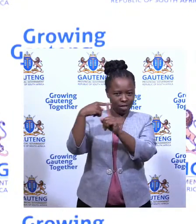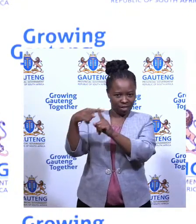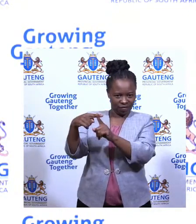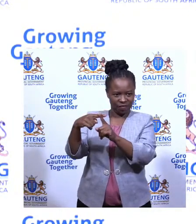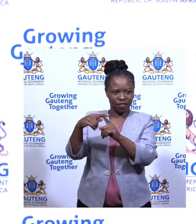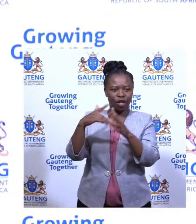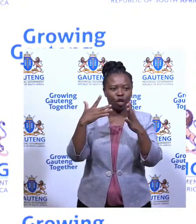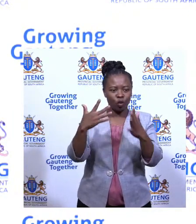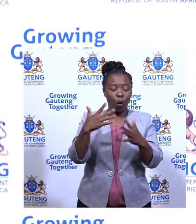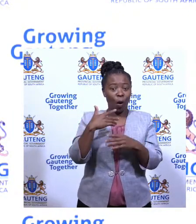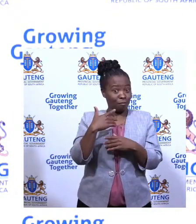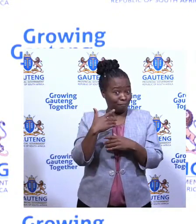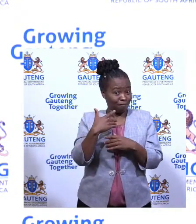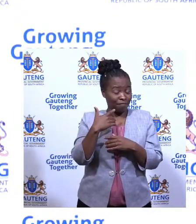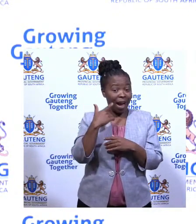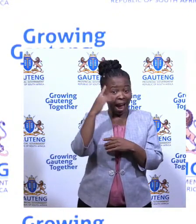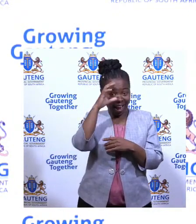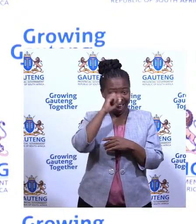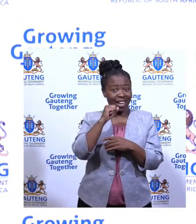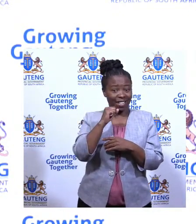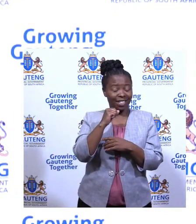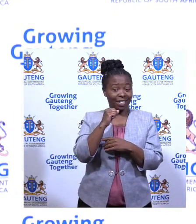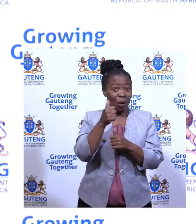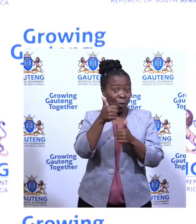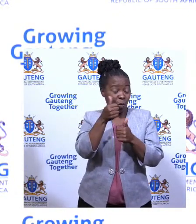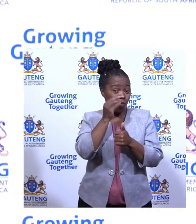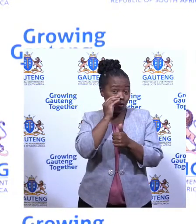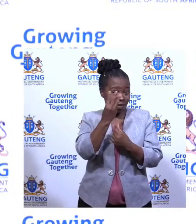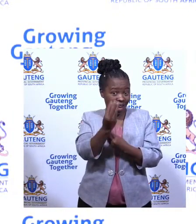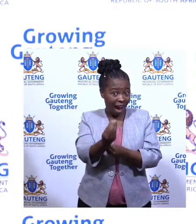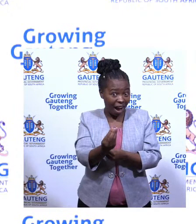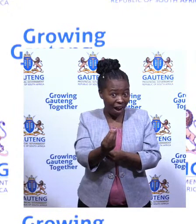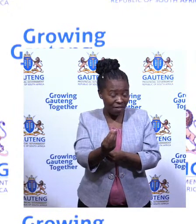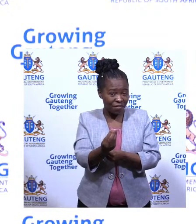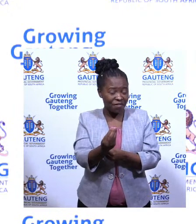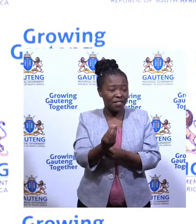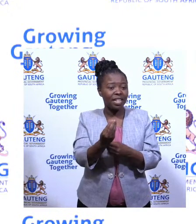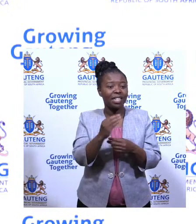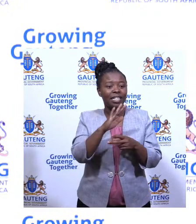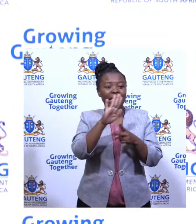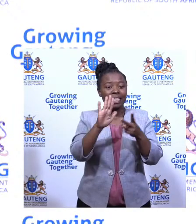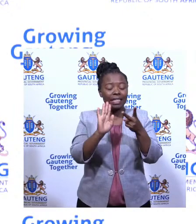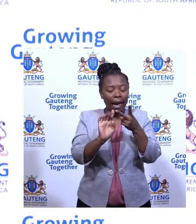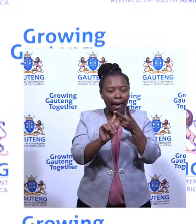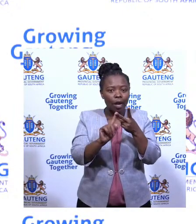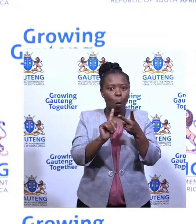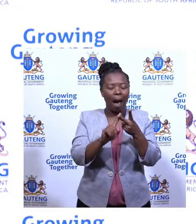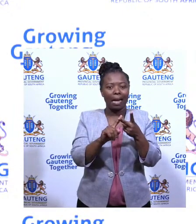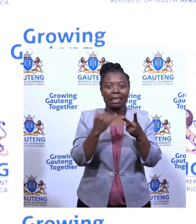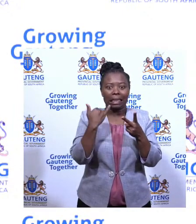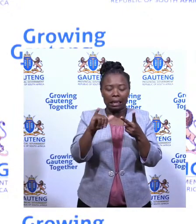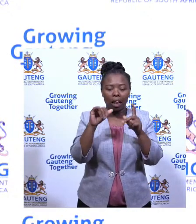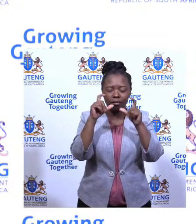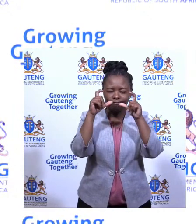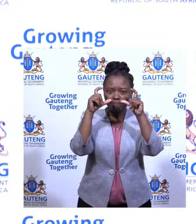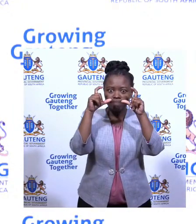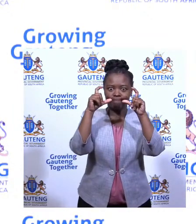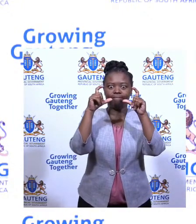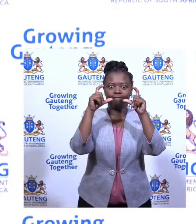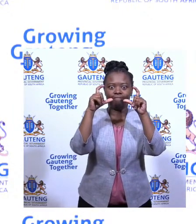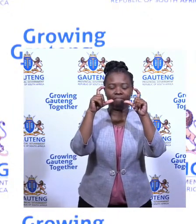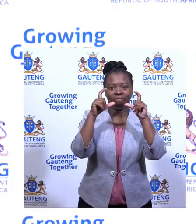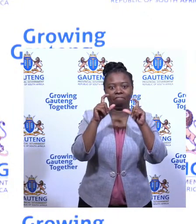is there is good news. The second one is, however, we still need to be vigilant.